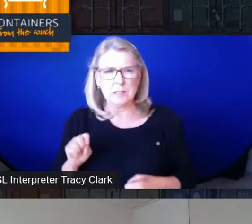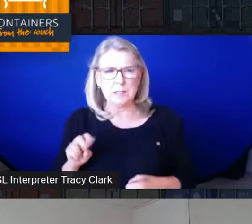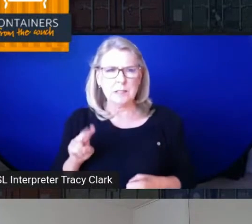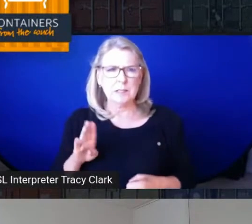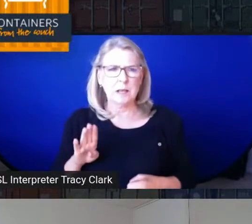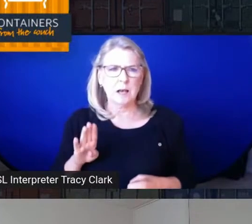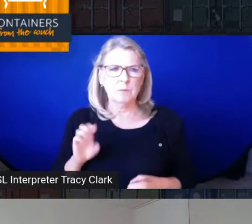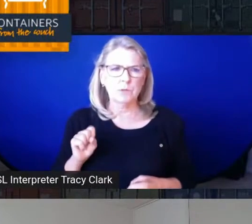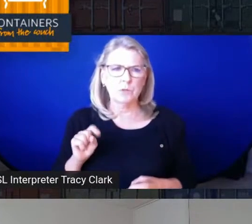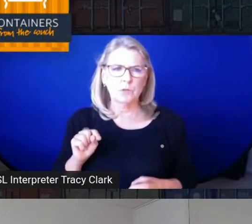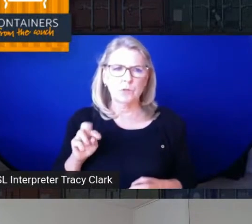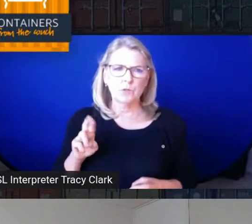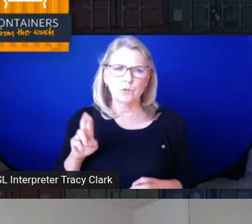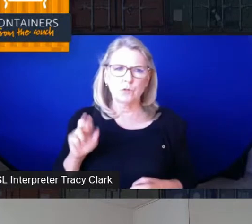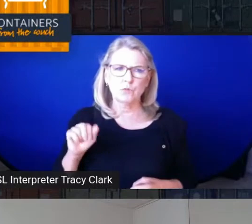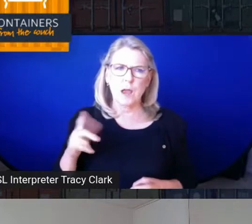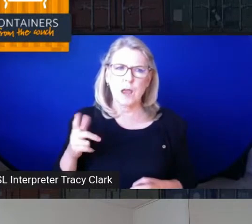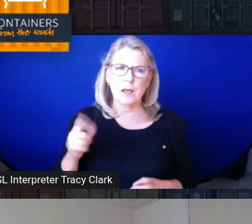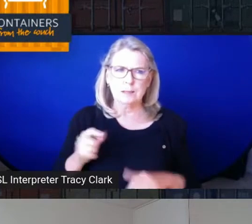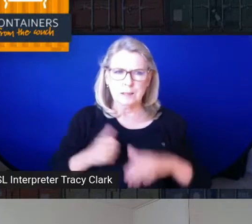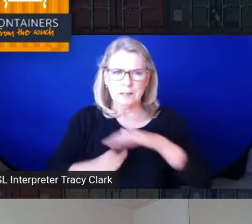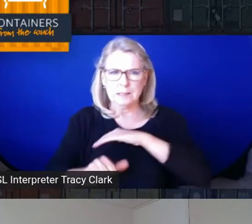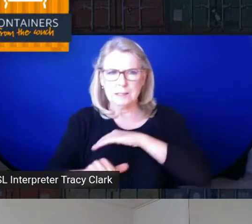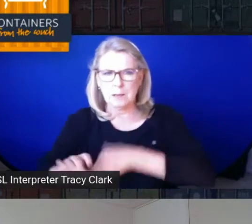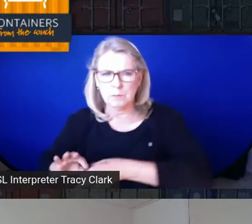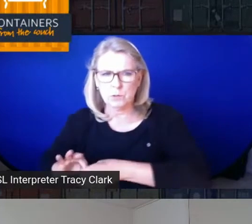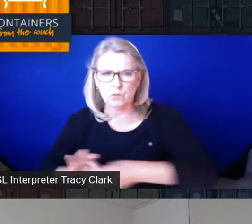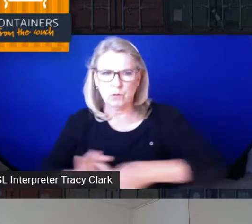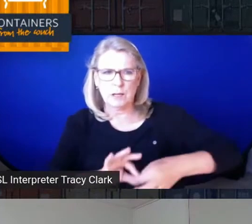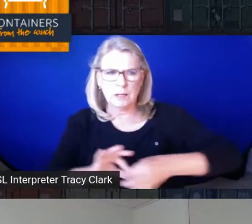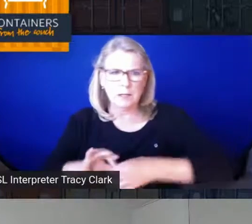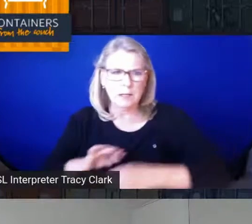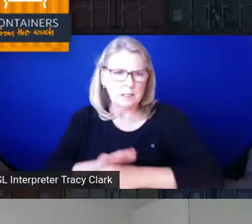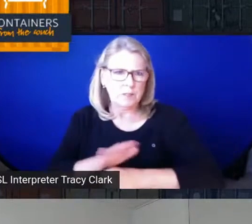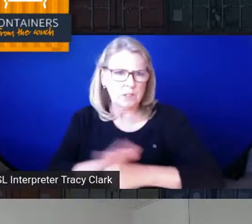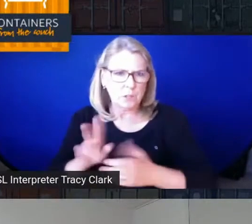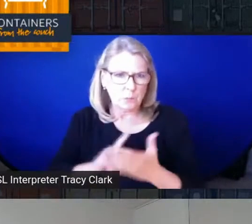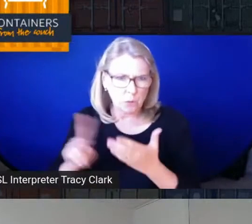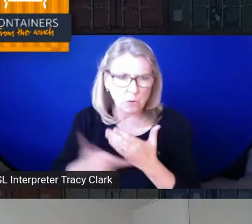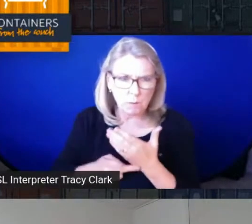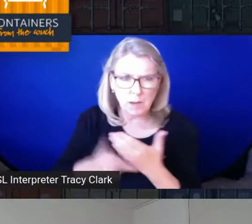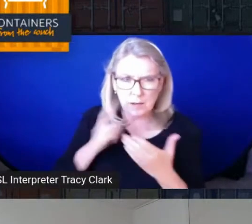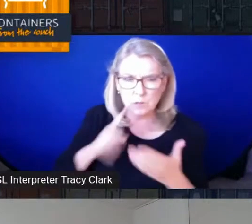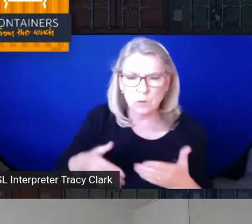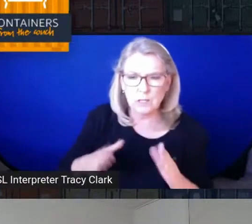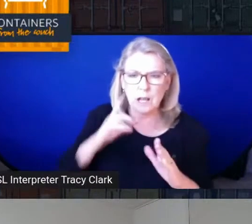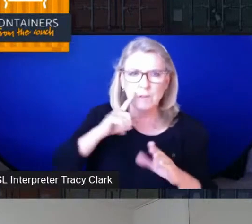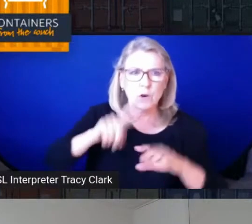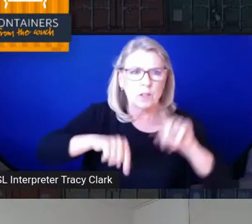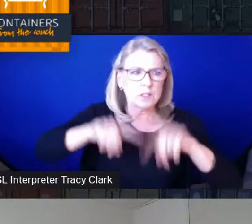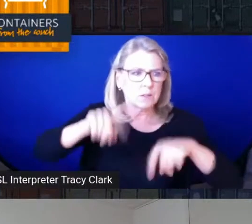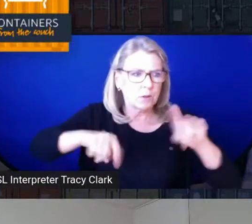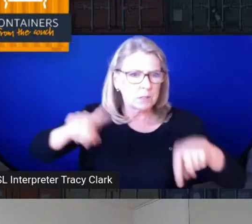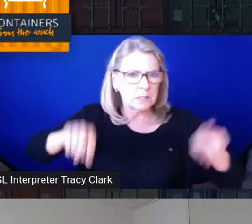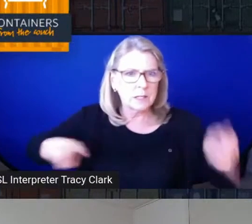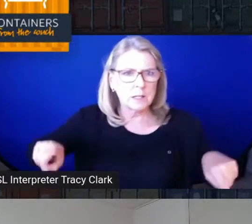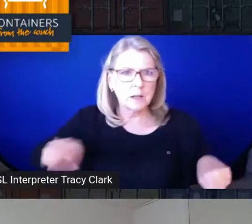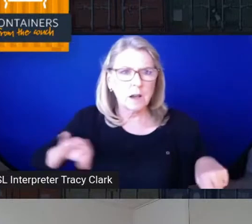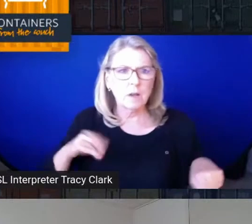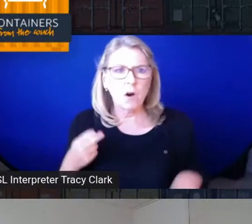allow control against a diversity of different hardware devices. And this is internally at Equinix, what we like to say, we have